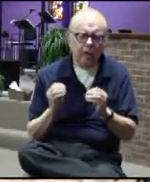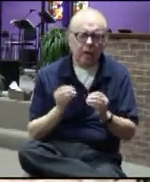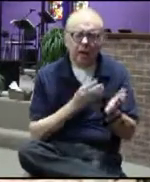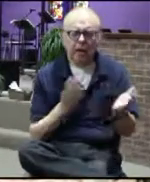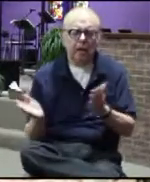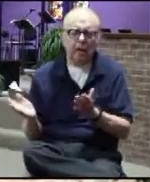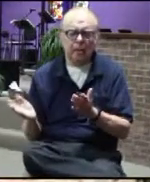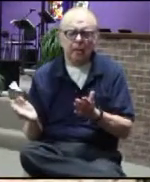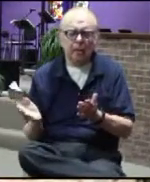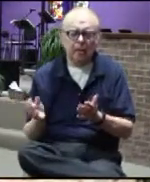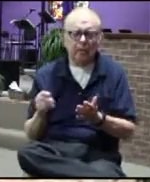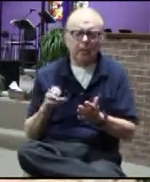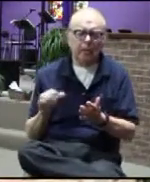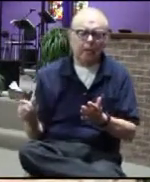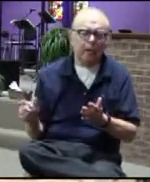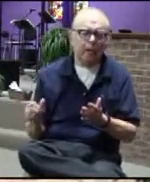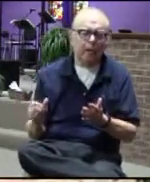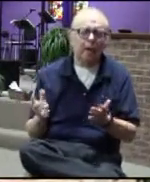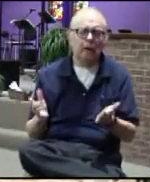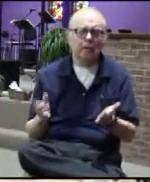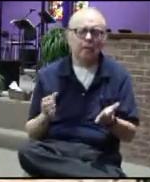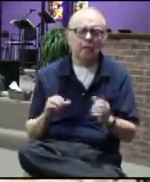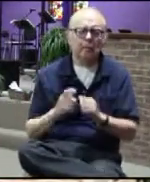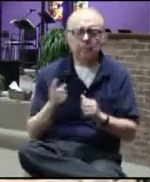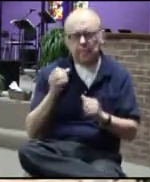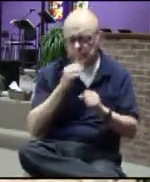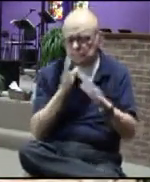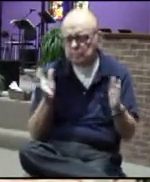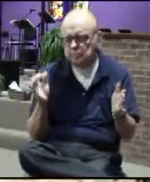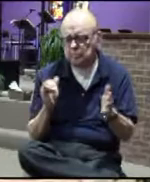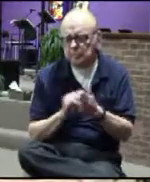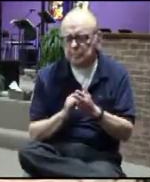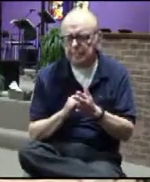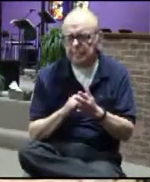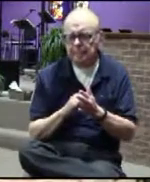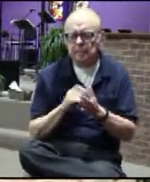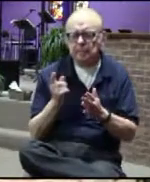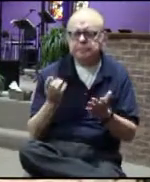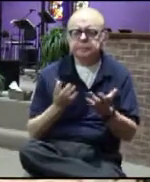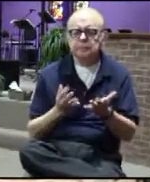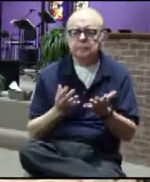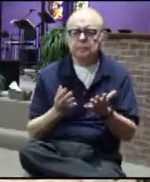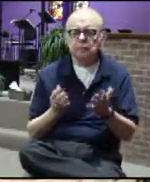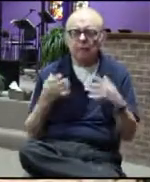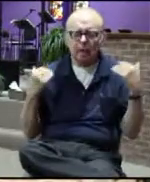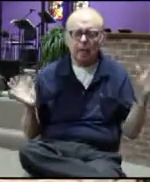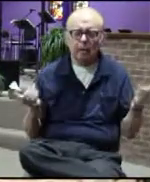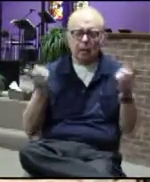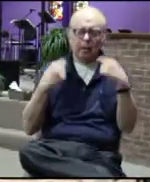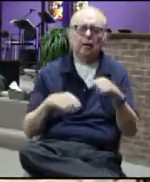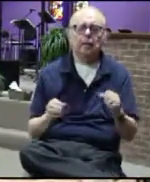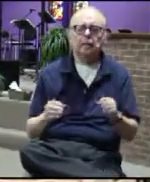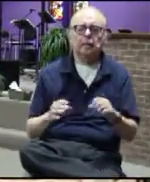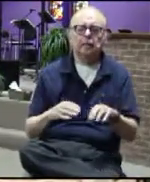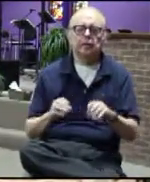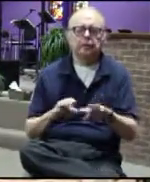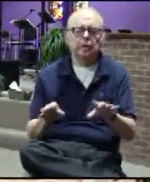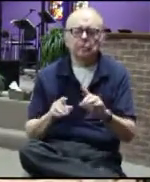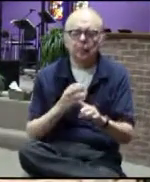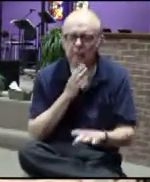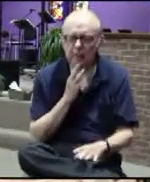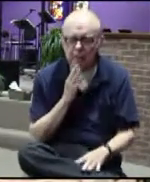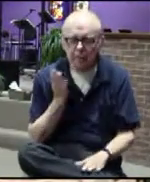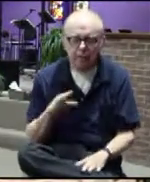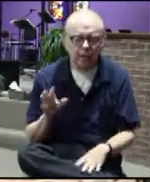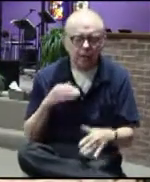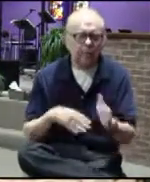pool of Bethesda? How would you imagine that you're waiting there for the angels to come down and to stir the waters and you